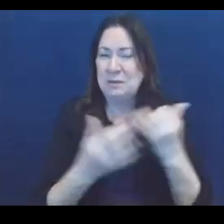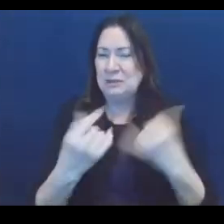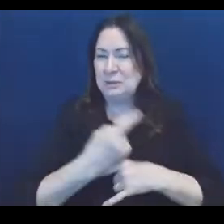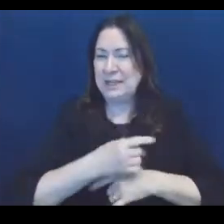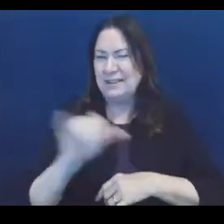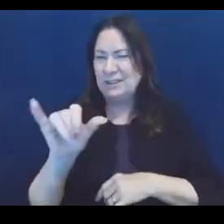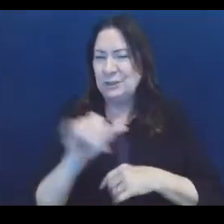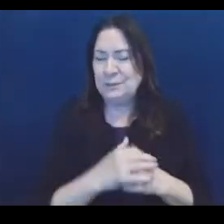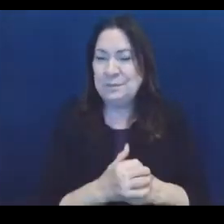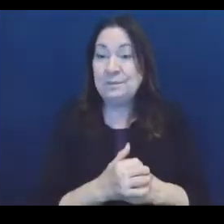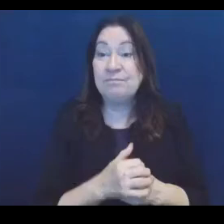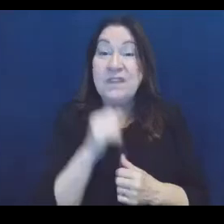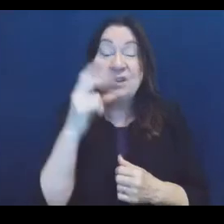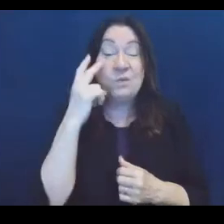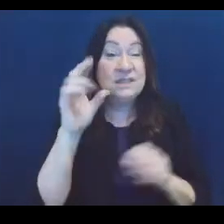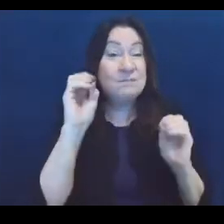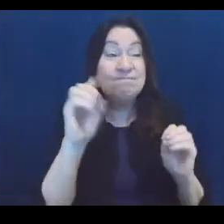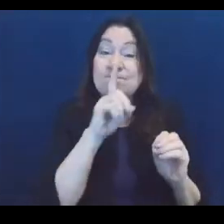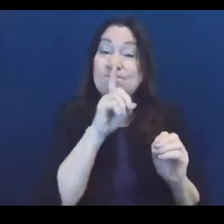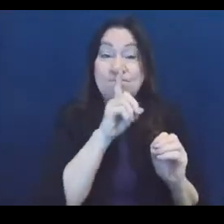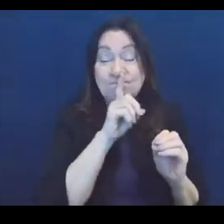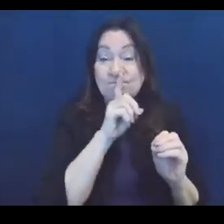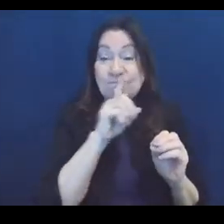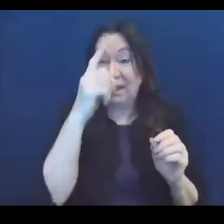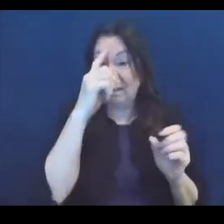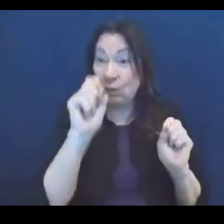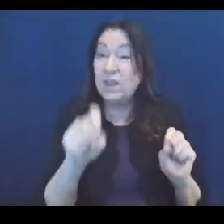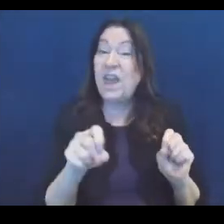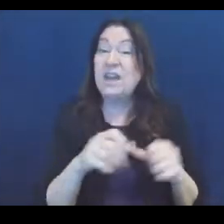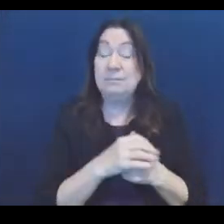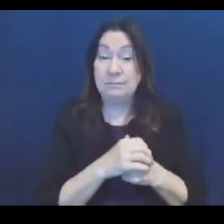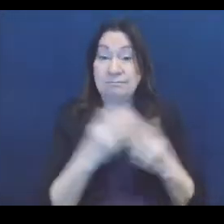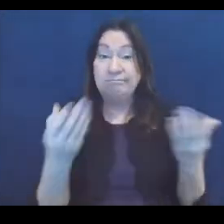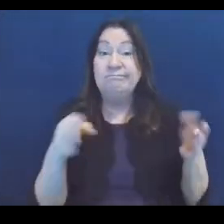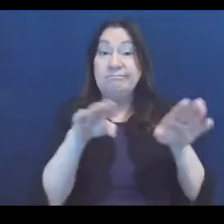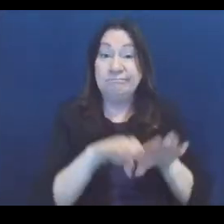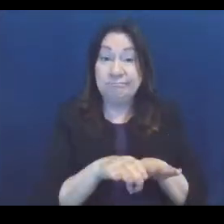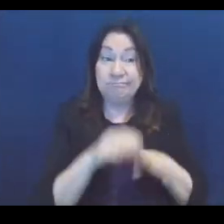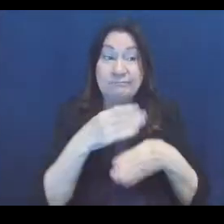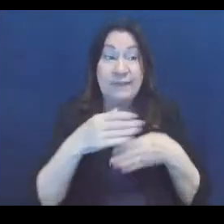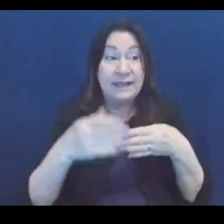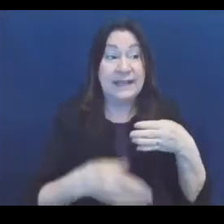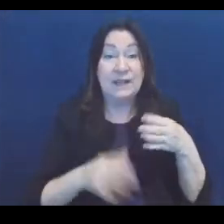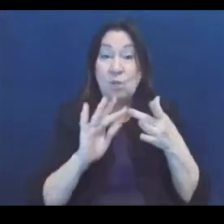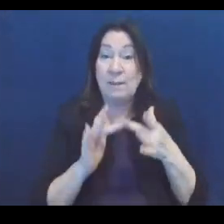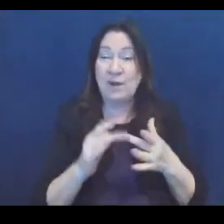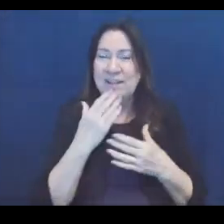well. So I don't see anything else. So I think we can close and end the webinar. So thanks again, everybody.